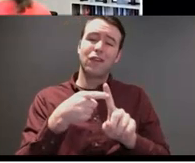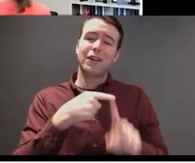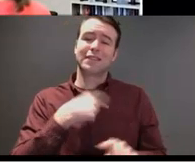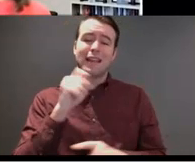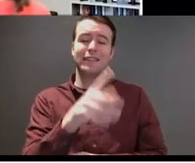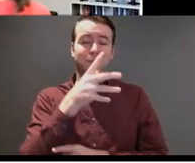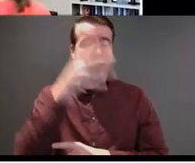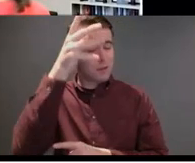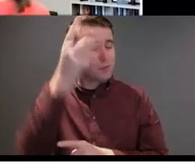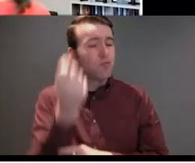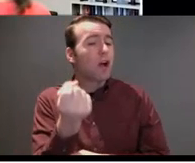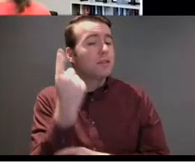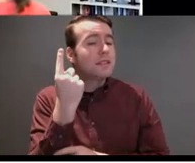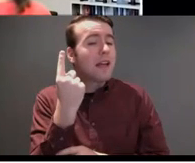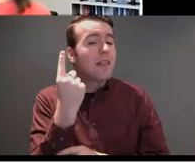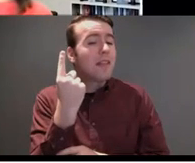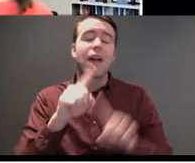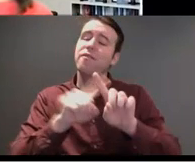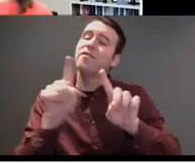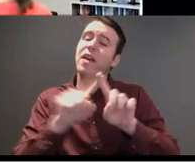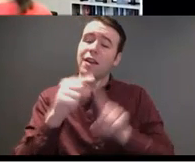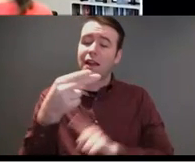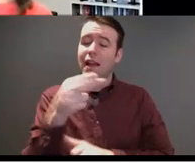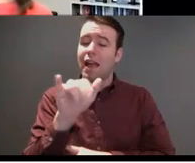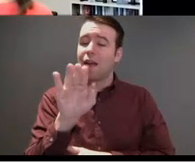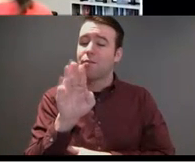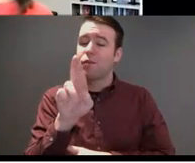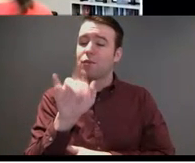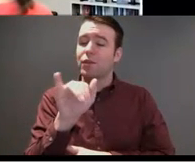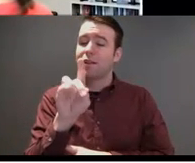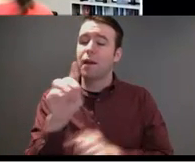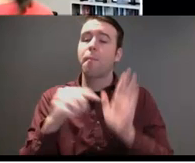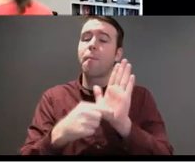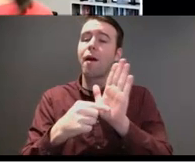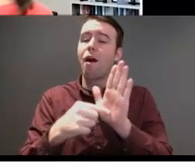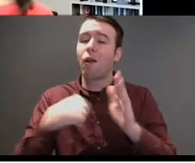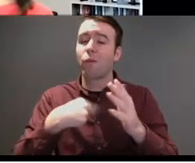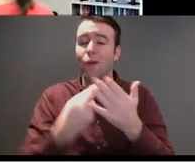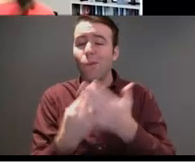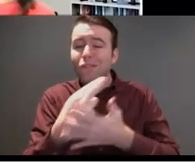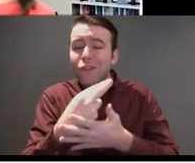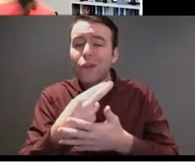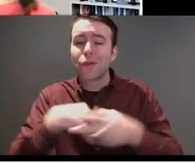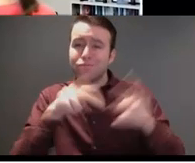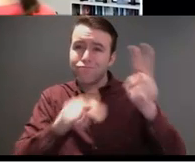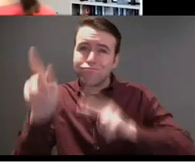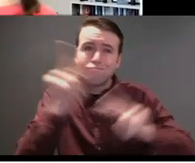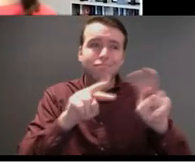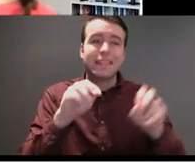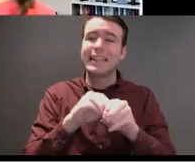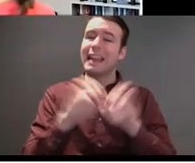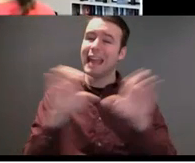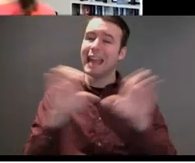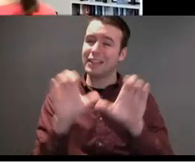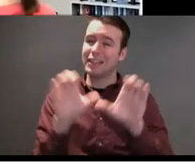to understand that various hybrid models were reviewed and observed in action, not only by